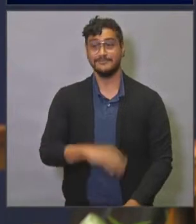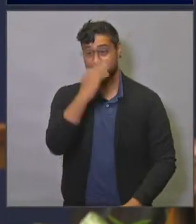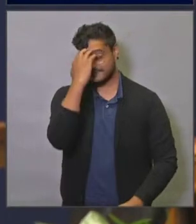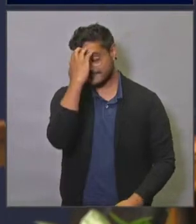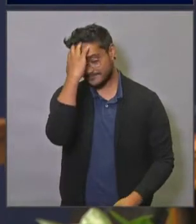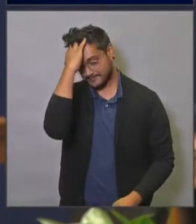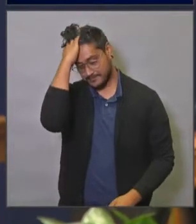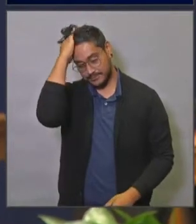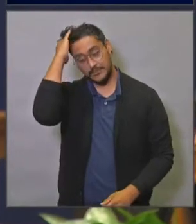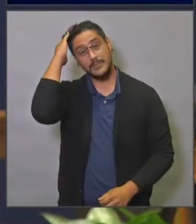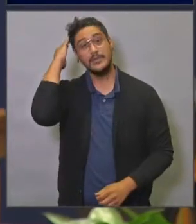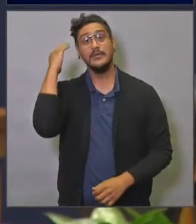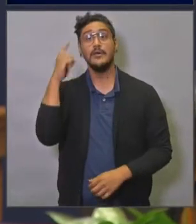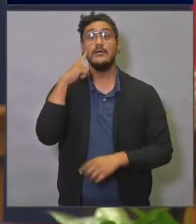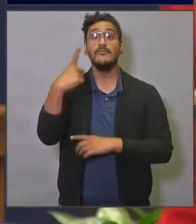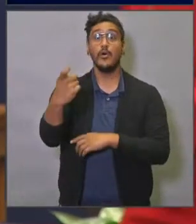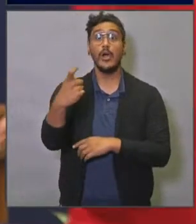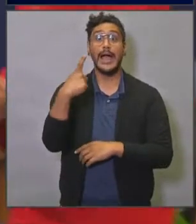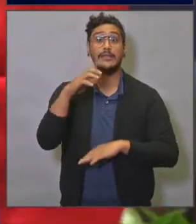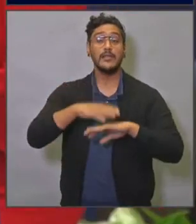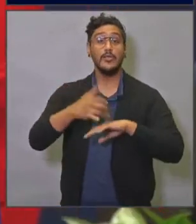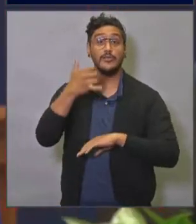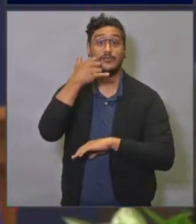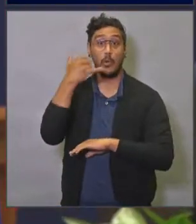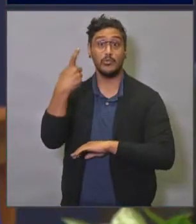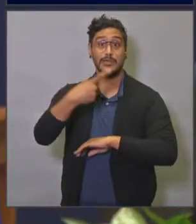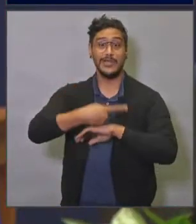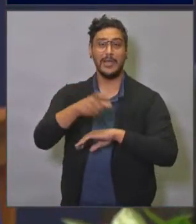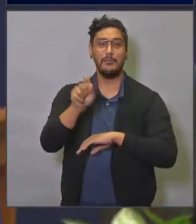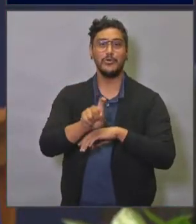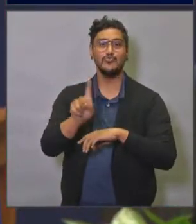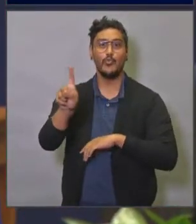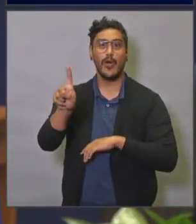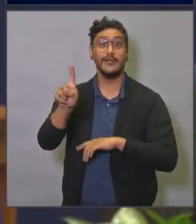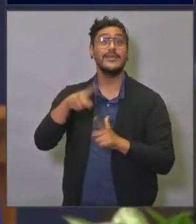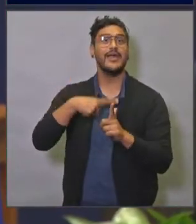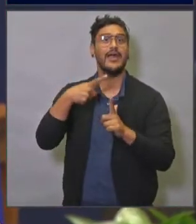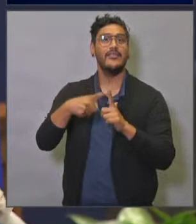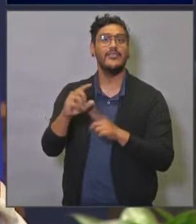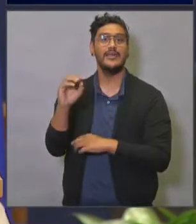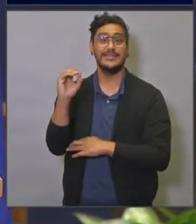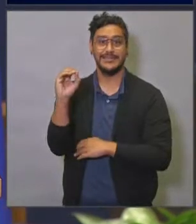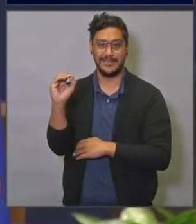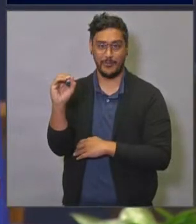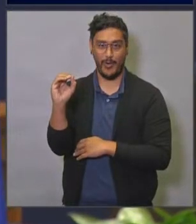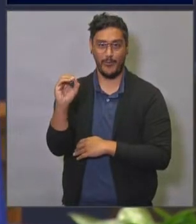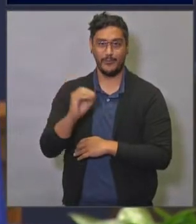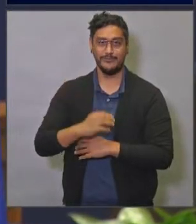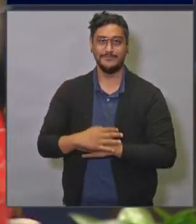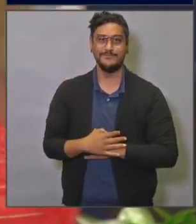To ask a question over the phone today, you may press 1 and then 0.